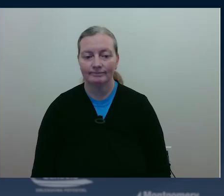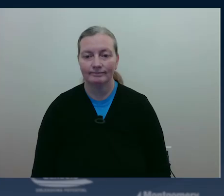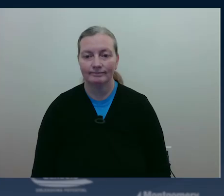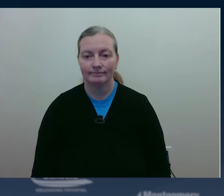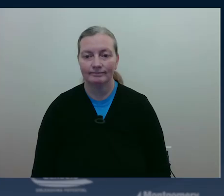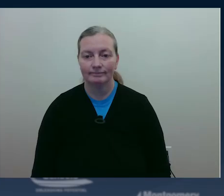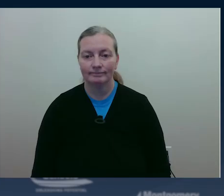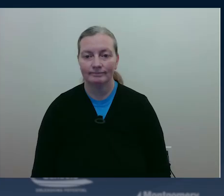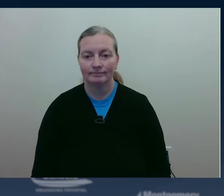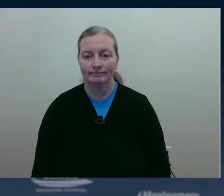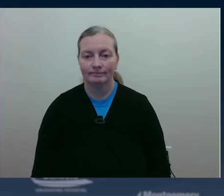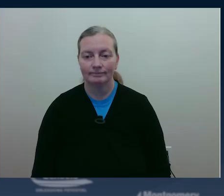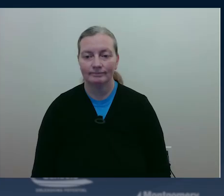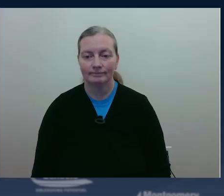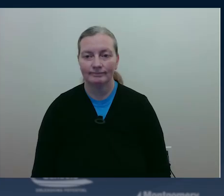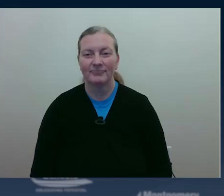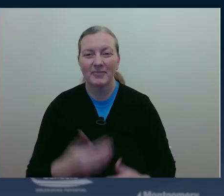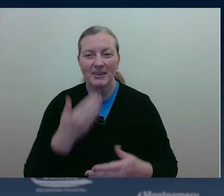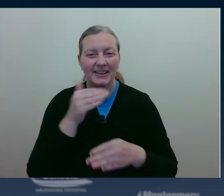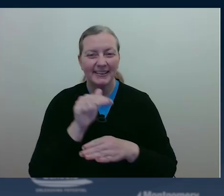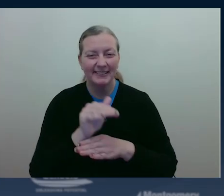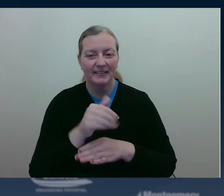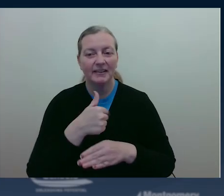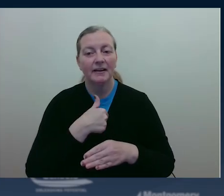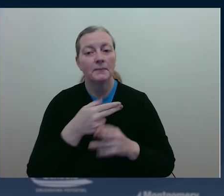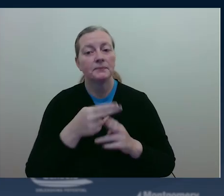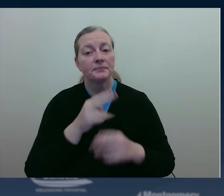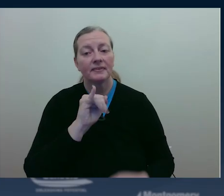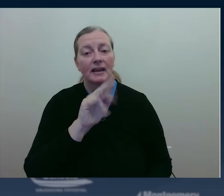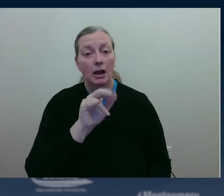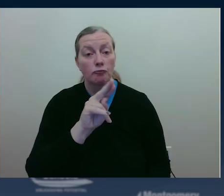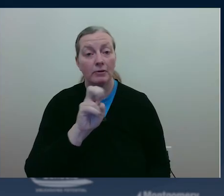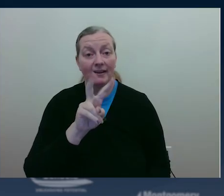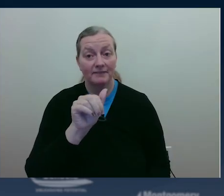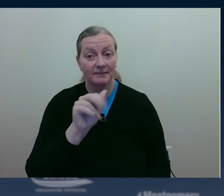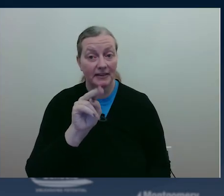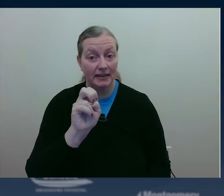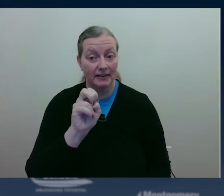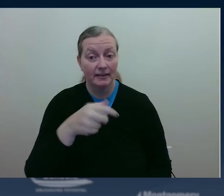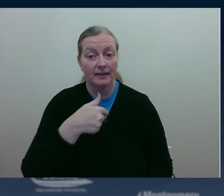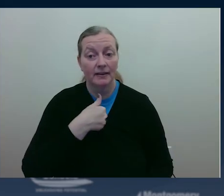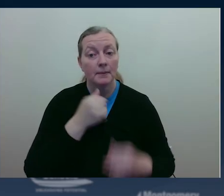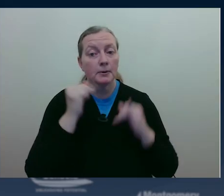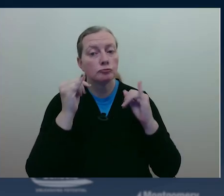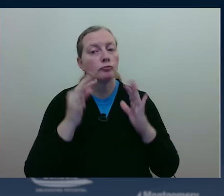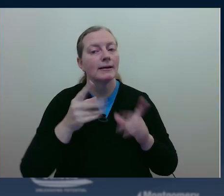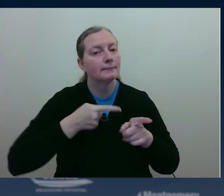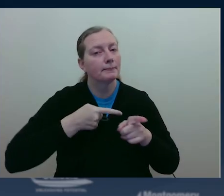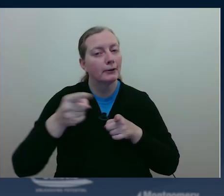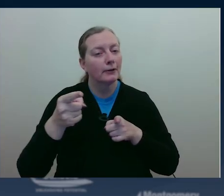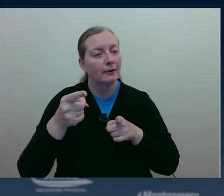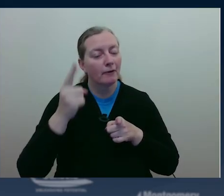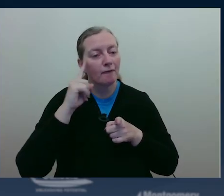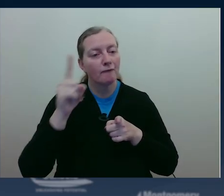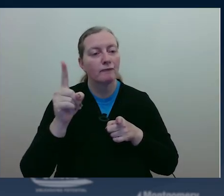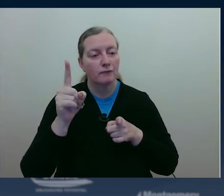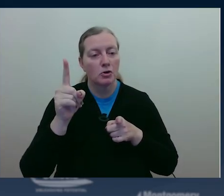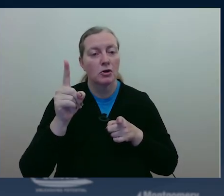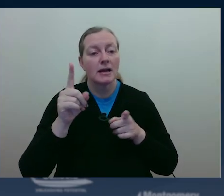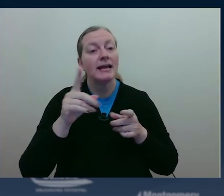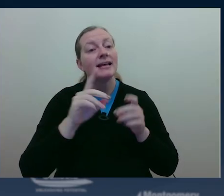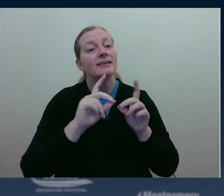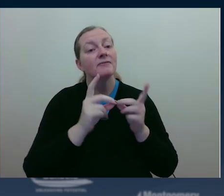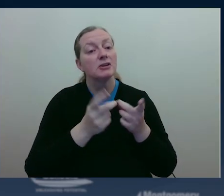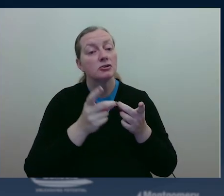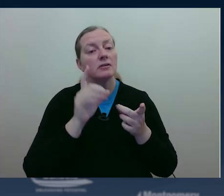Good evening. My name is Irene Vane, and I'm an instructional specialist with the Division of Consortia Choice and Application